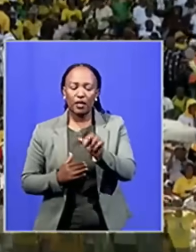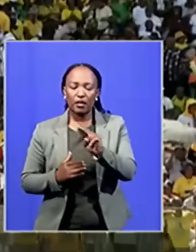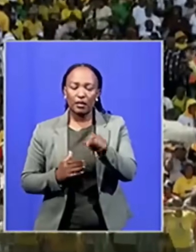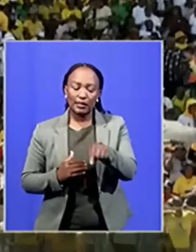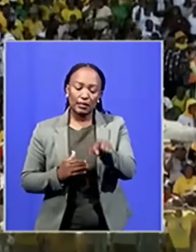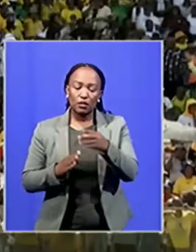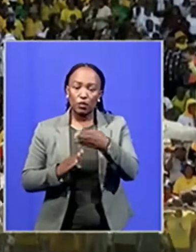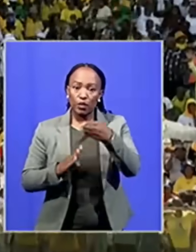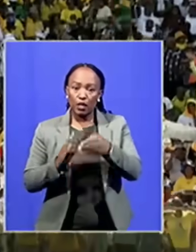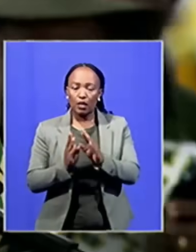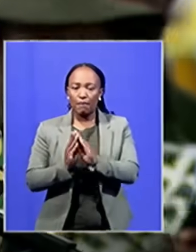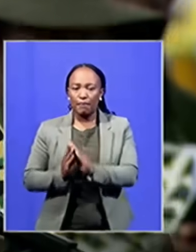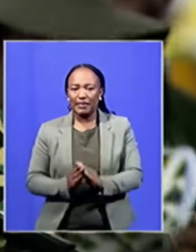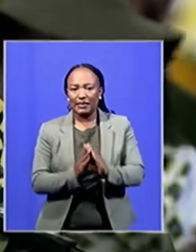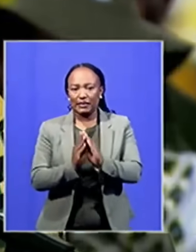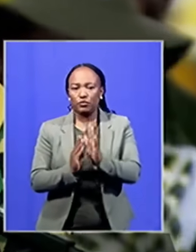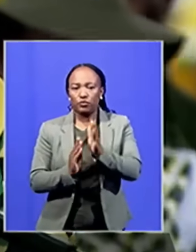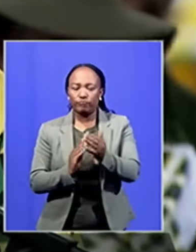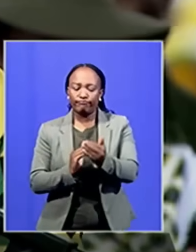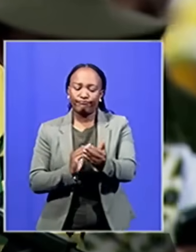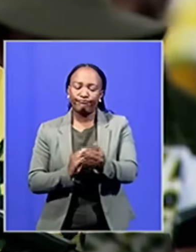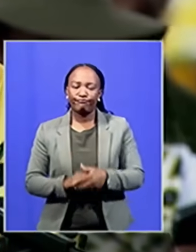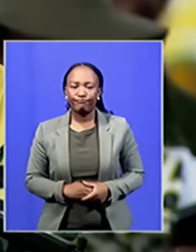mafelong ana a beke e tlang.